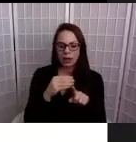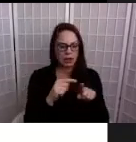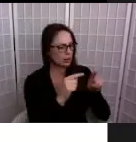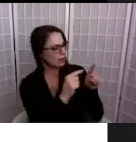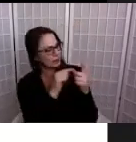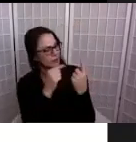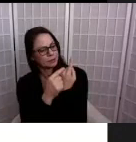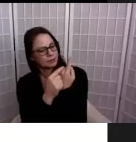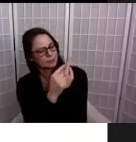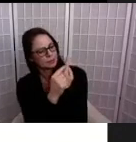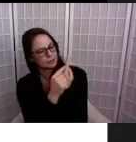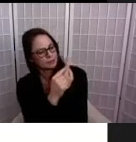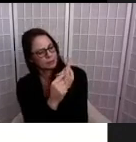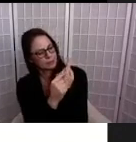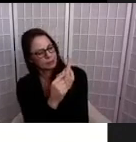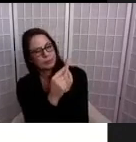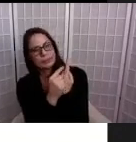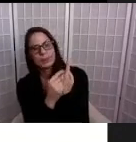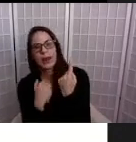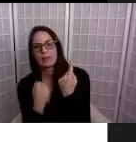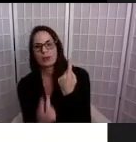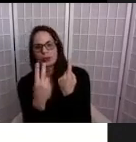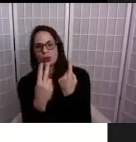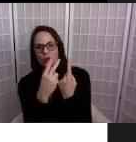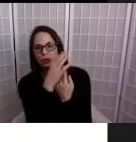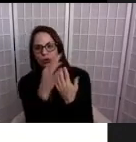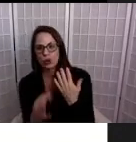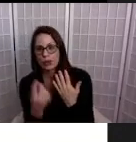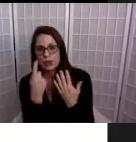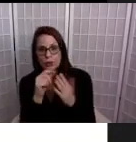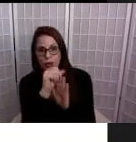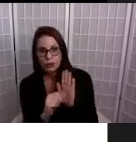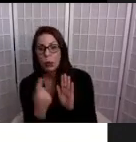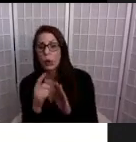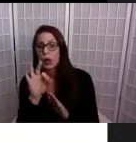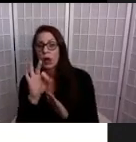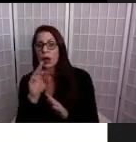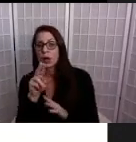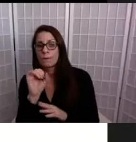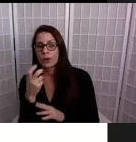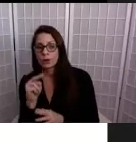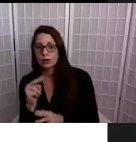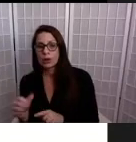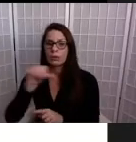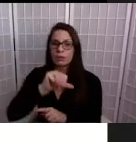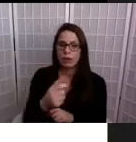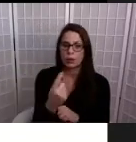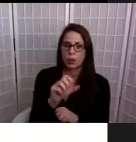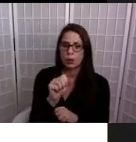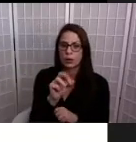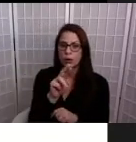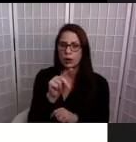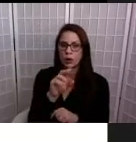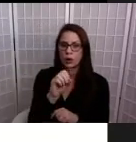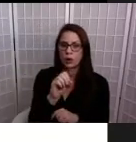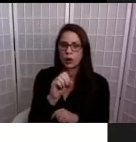fingers, there are really two choices if you have surgery. One is a fusion and the other is an arthroplasty. And you